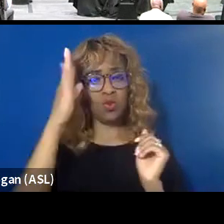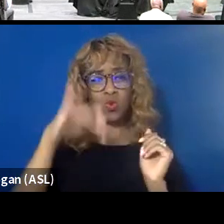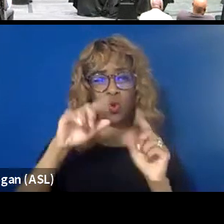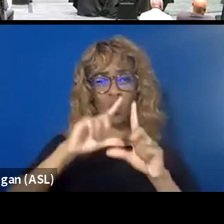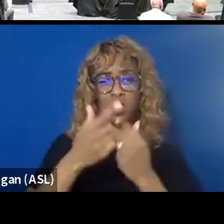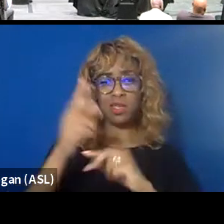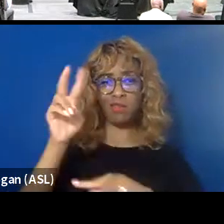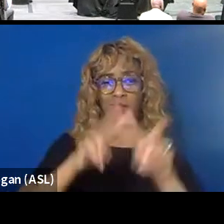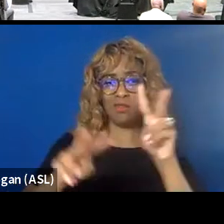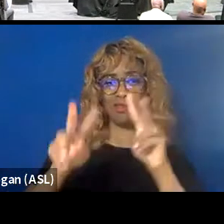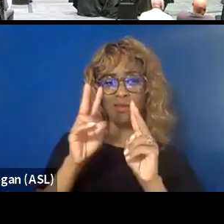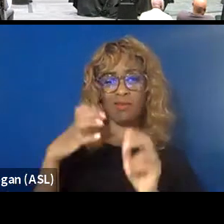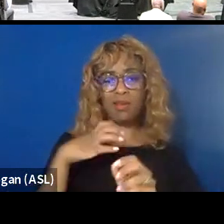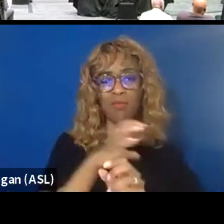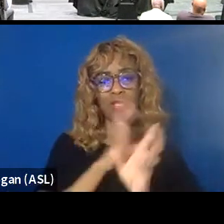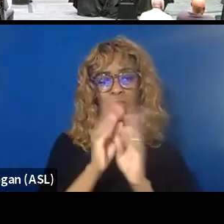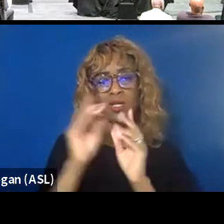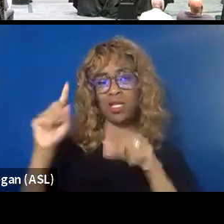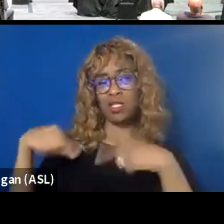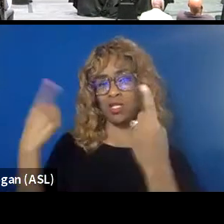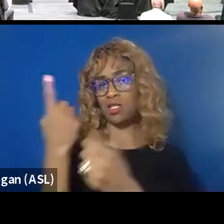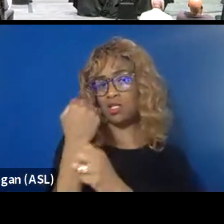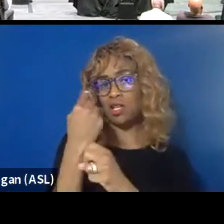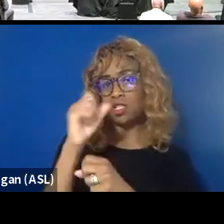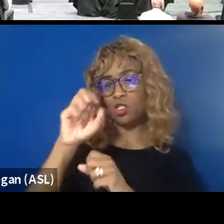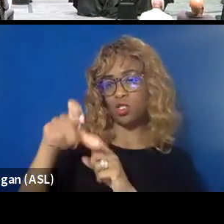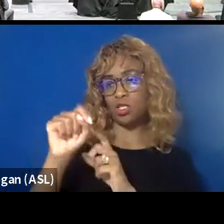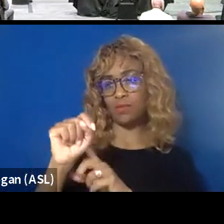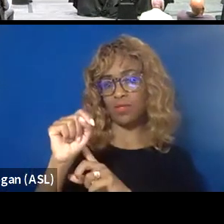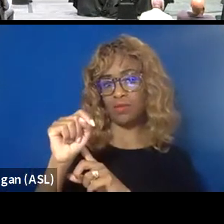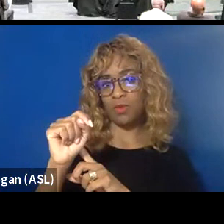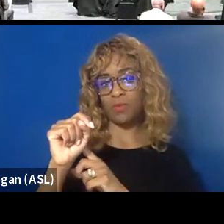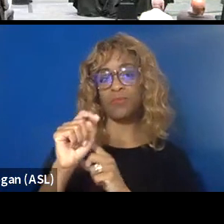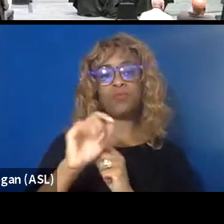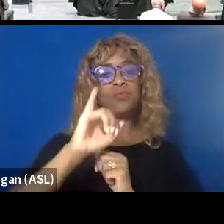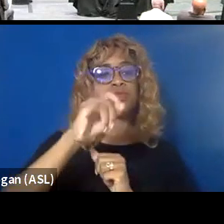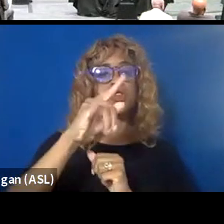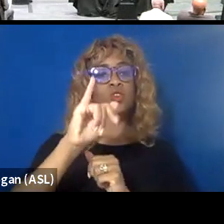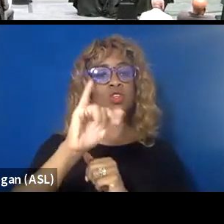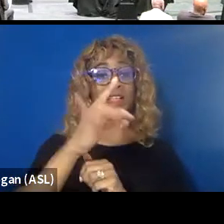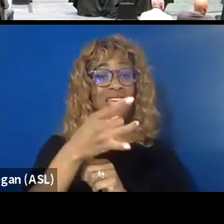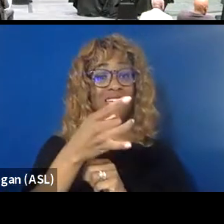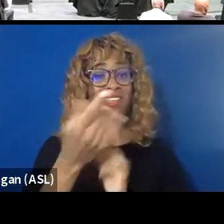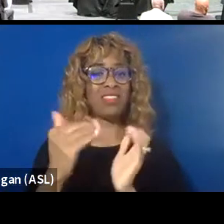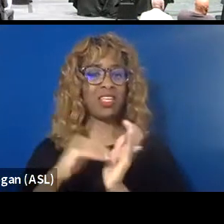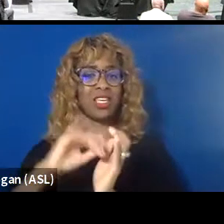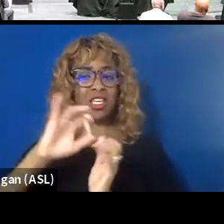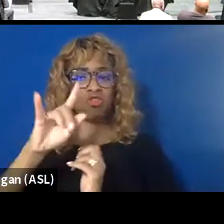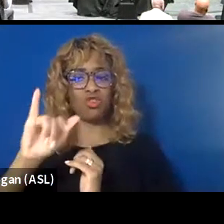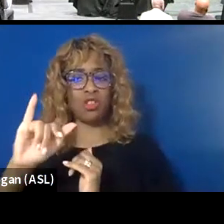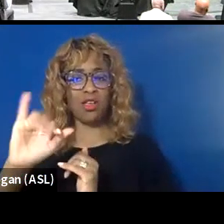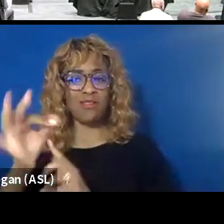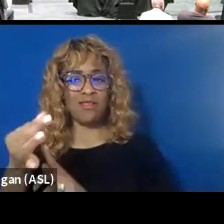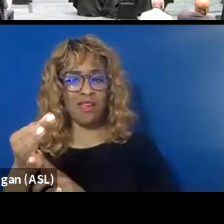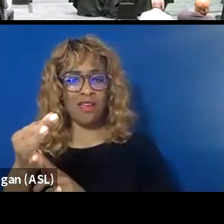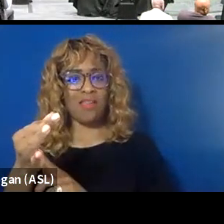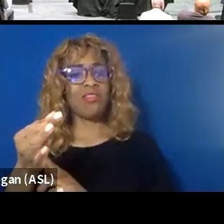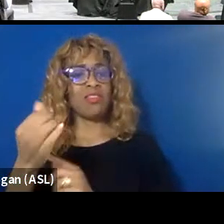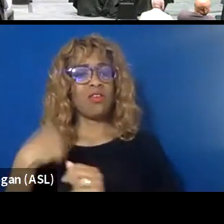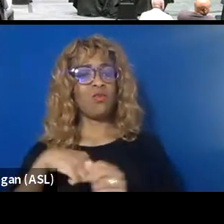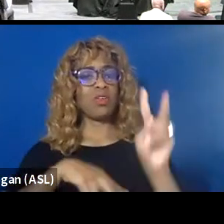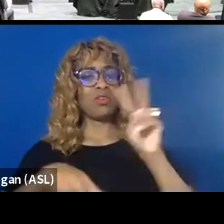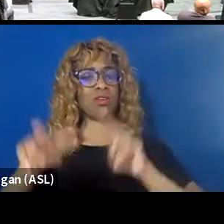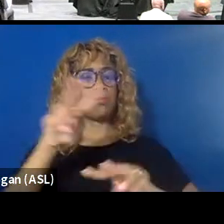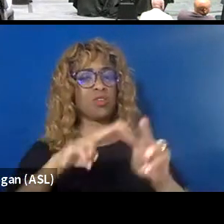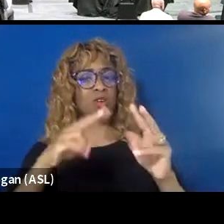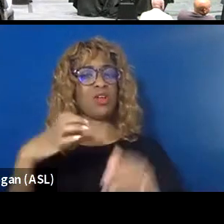the commission's meetings since last September. On July 8 and again on July 9th, we observed that the